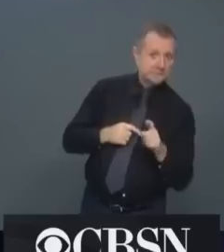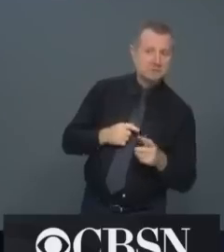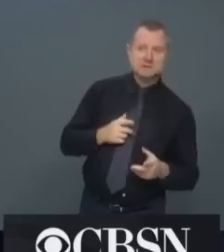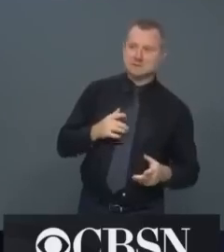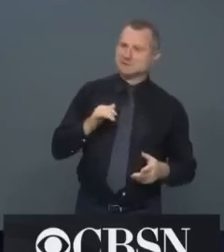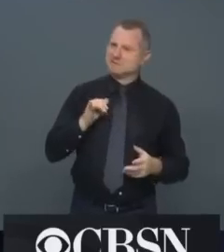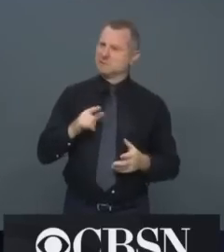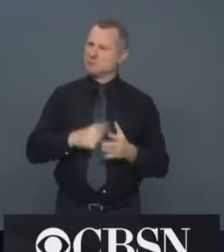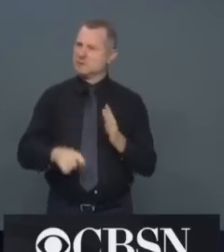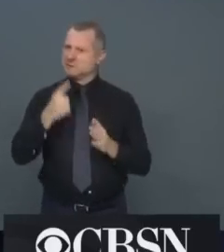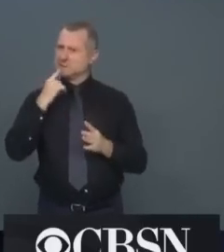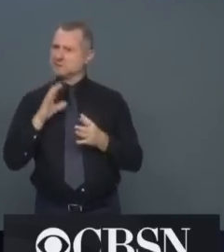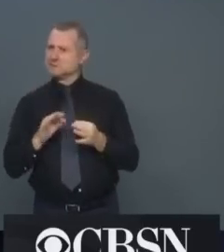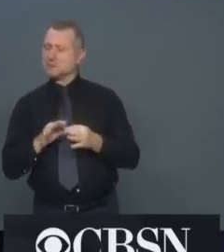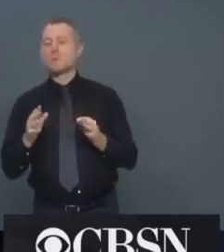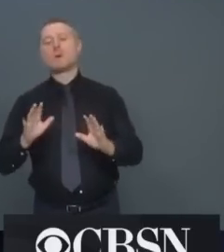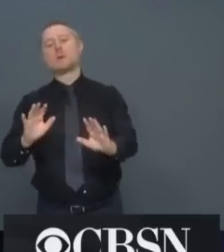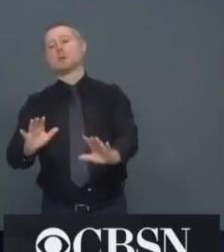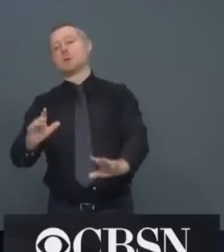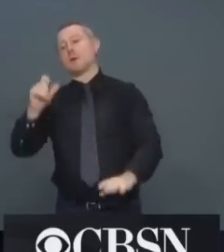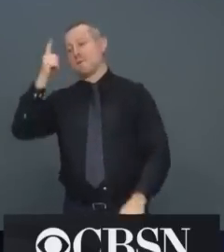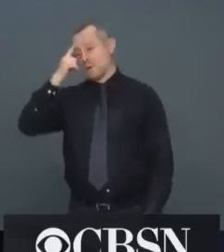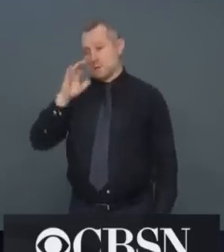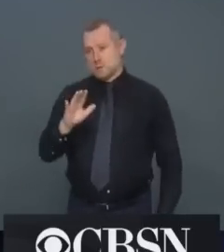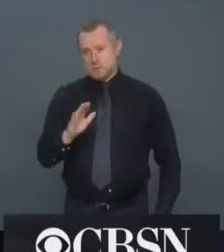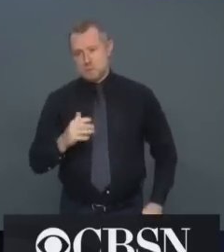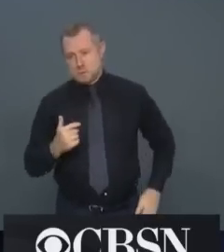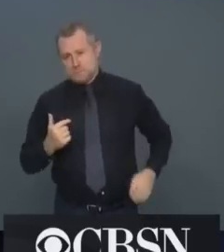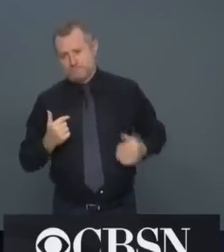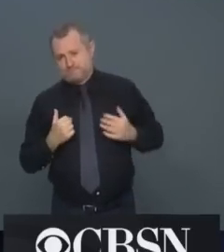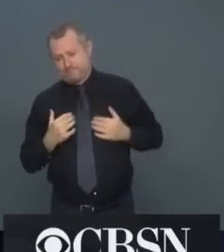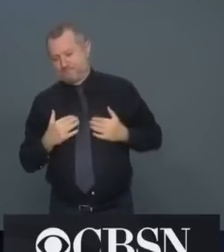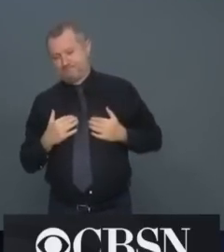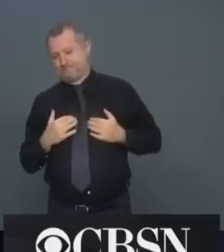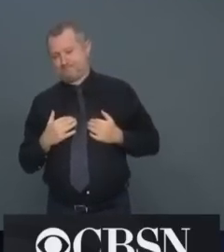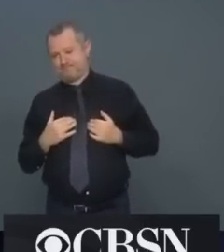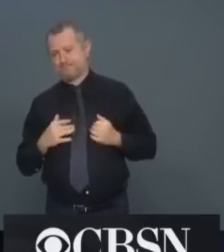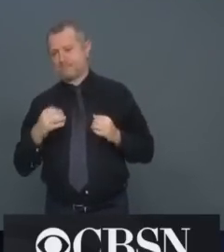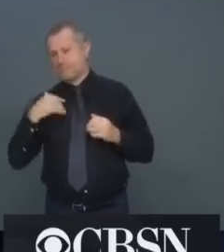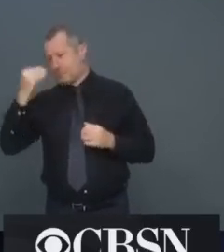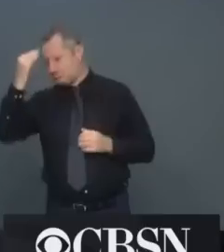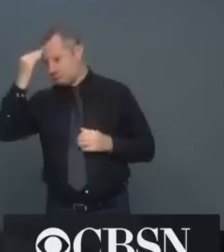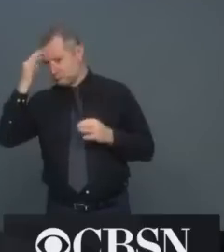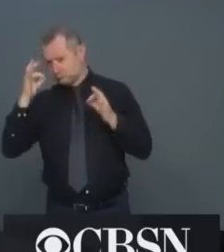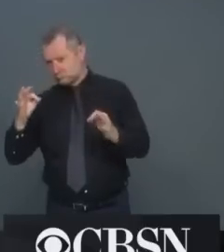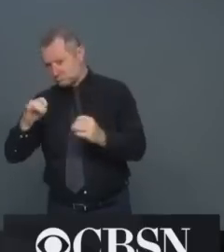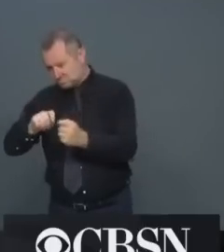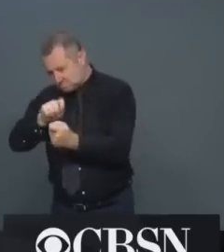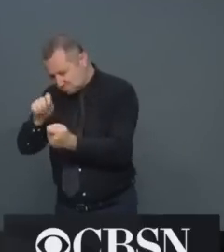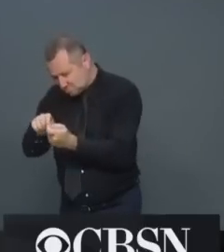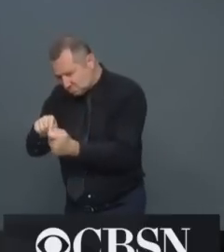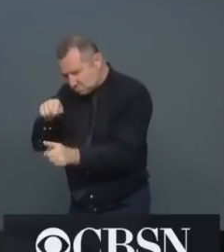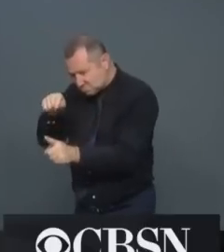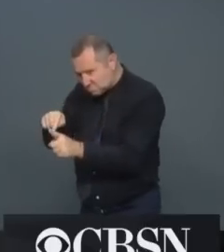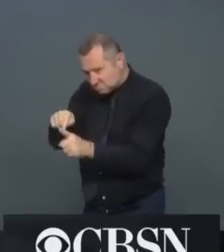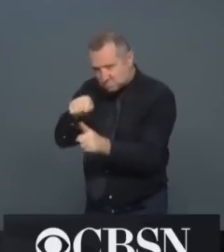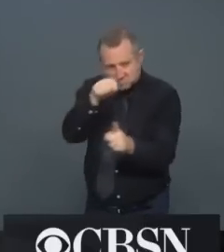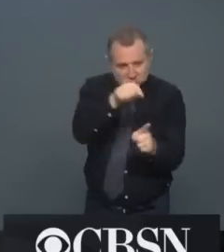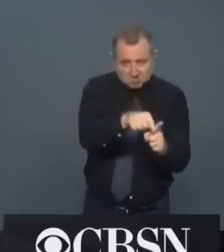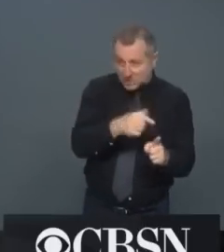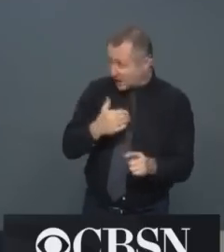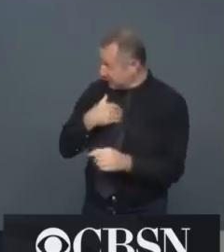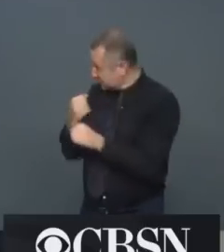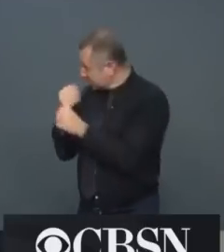heard from the city? I don't have any knowledge on this particular cluster. Do you have any number on the particular cluster? Well, we